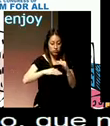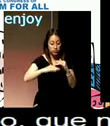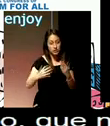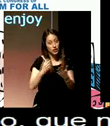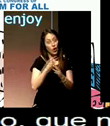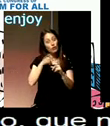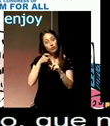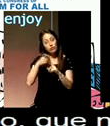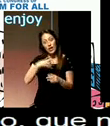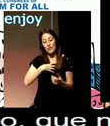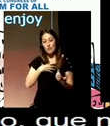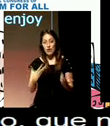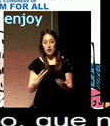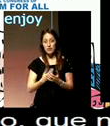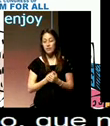Oh, sorry.